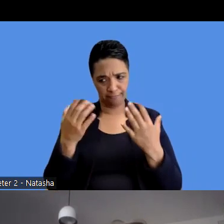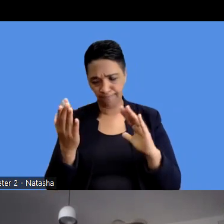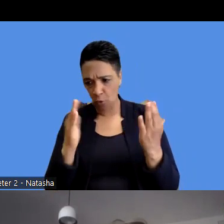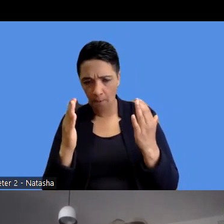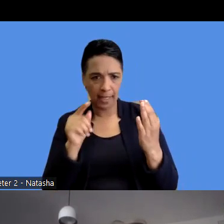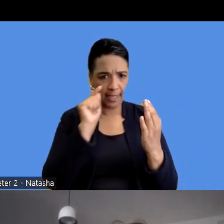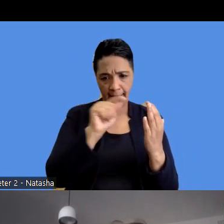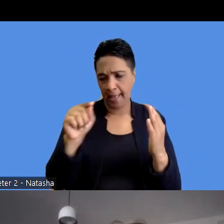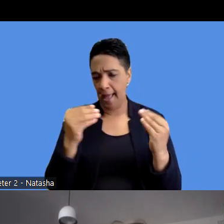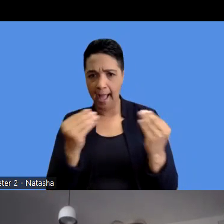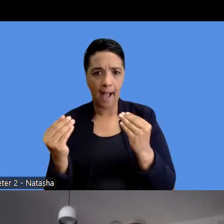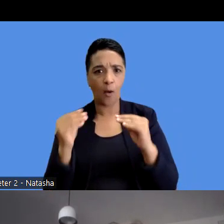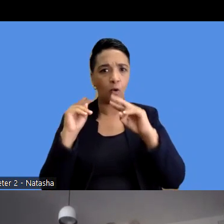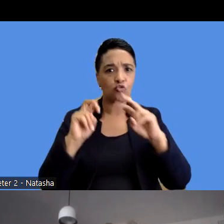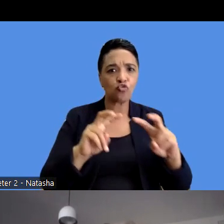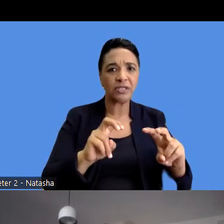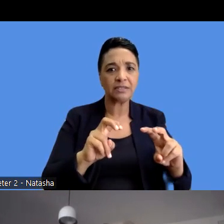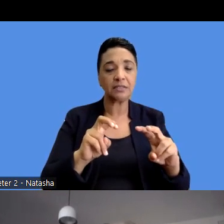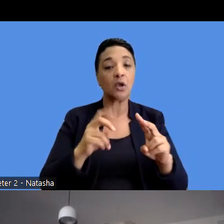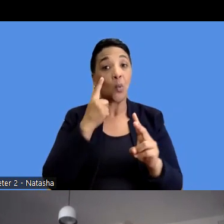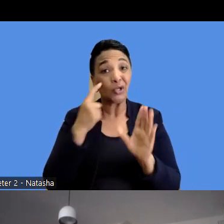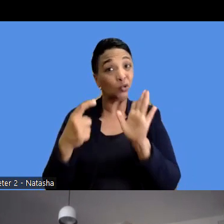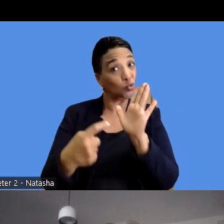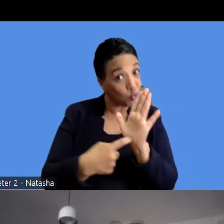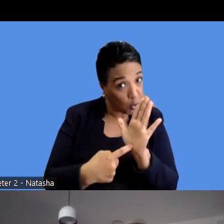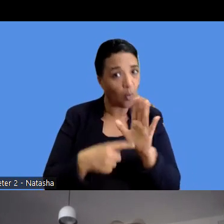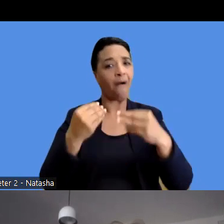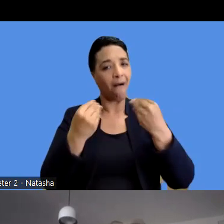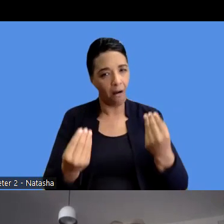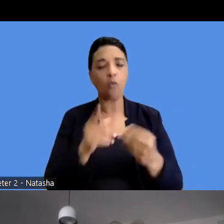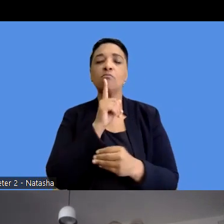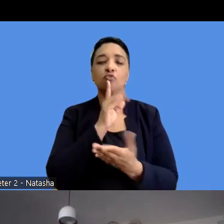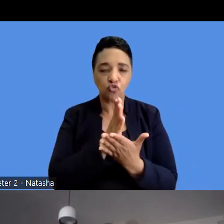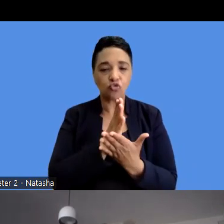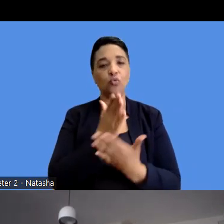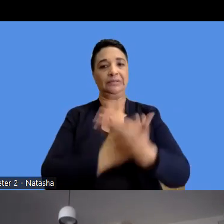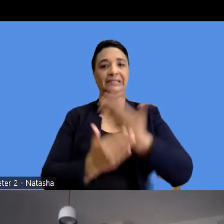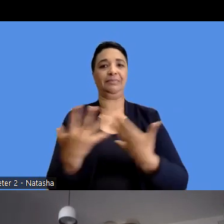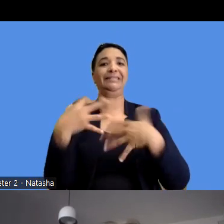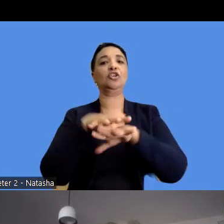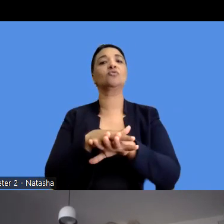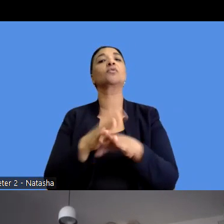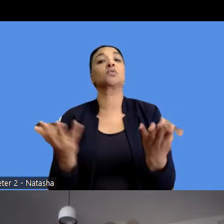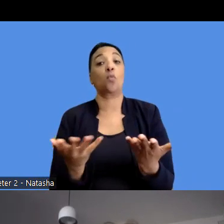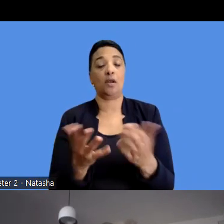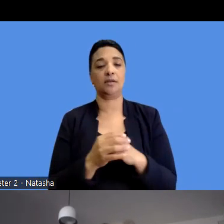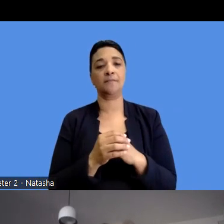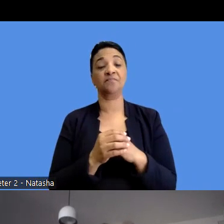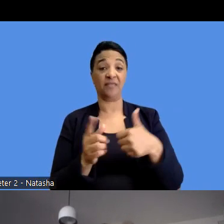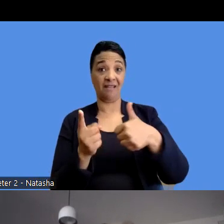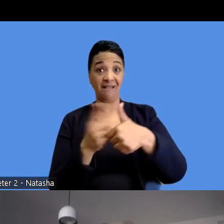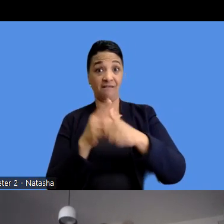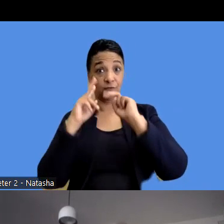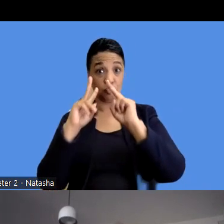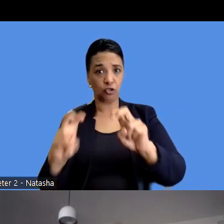case studies to enhance the evidence around the integration of disability inclusion. So with the mapping, we wanted to